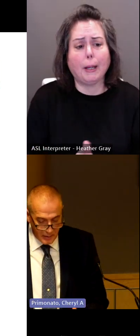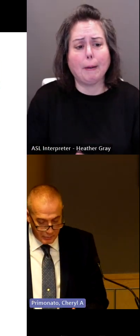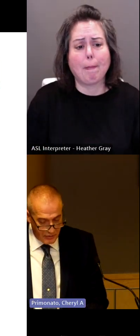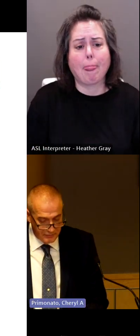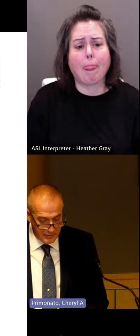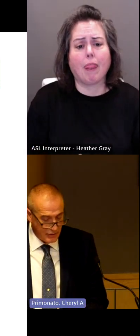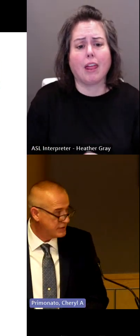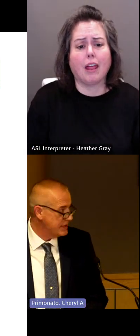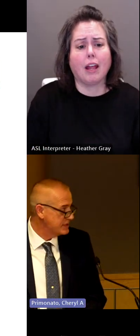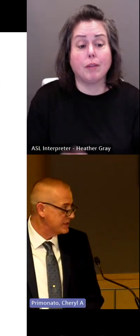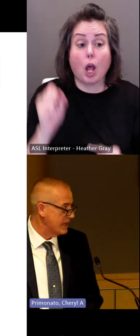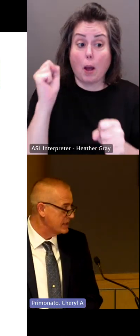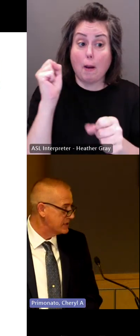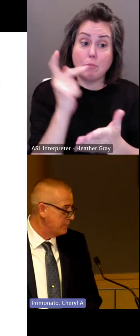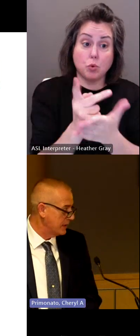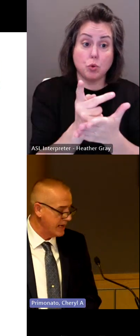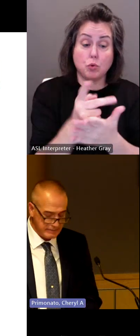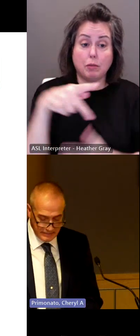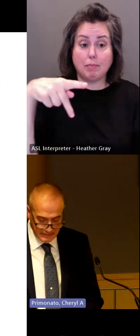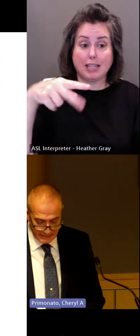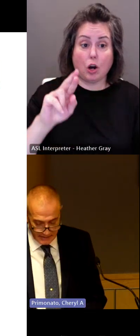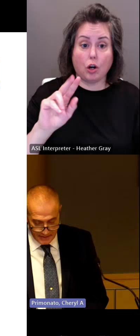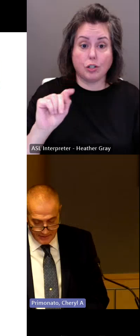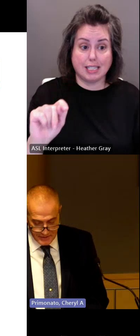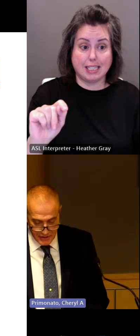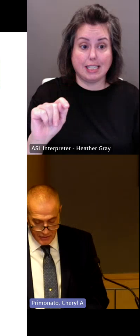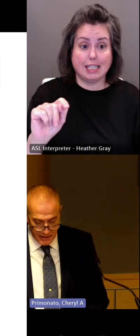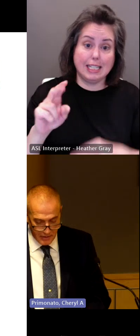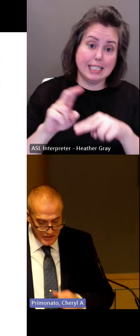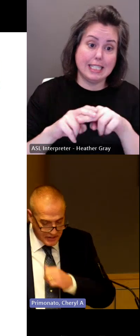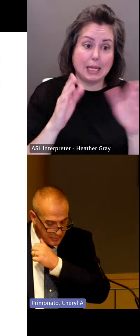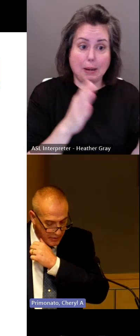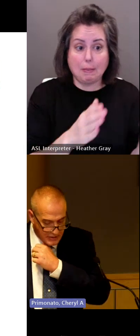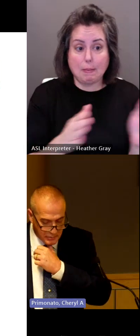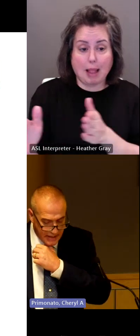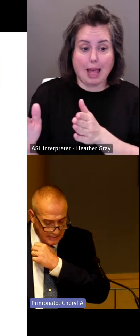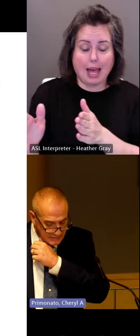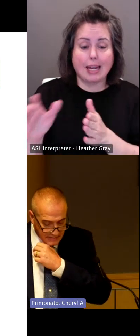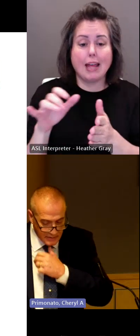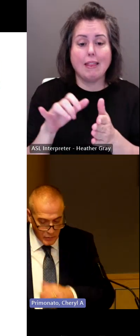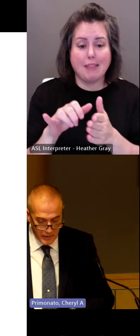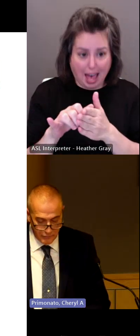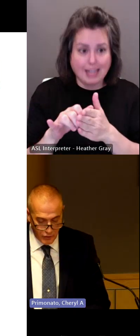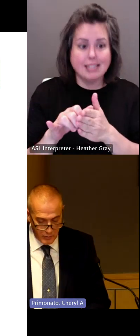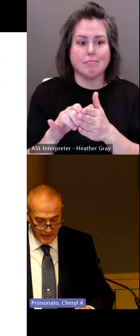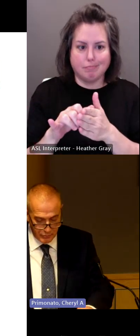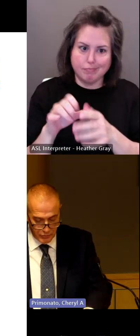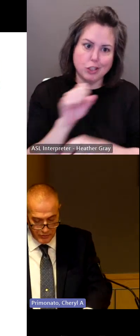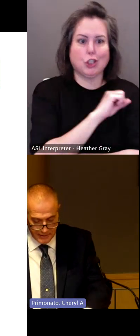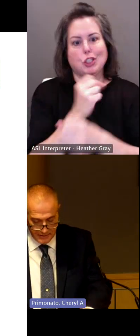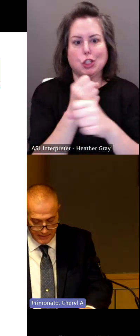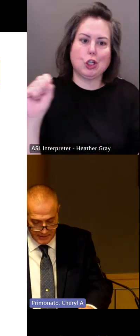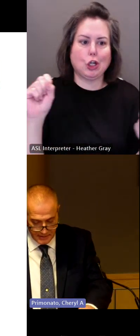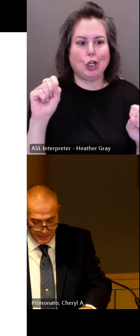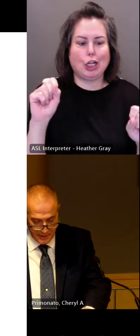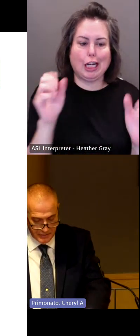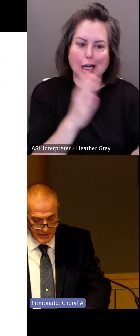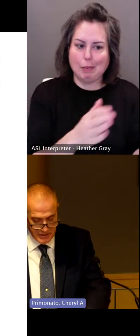We approved PRT's SEEP plan, the Security and Emergency Preparedness Plan. We informally